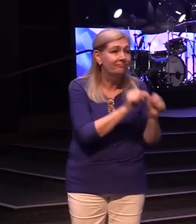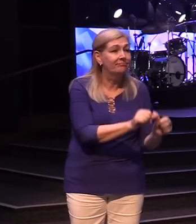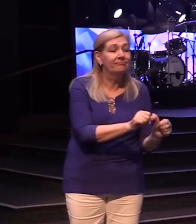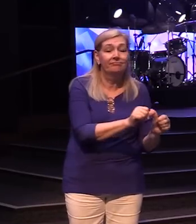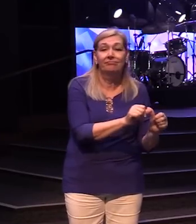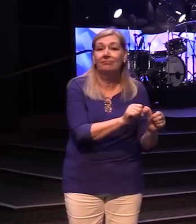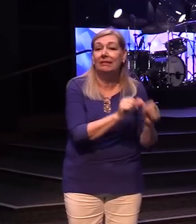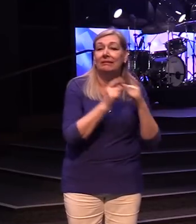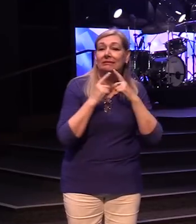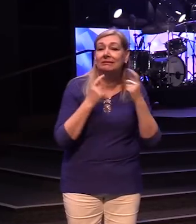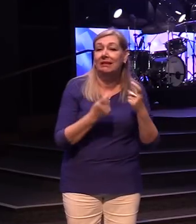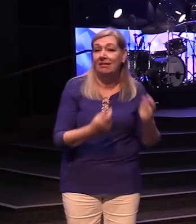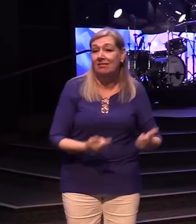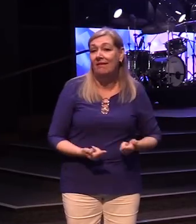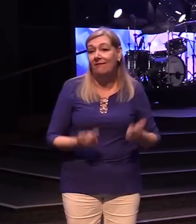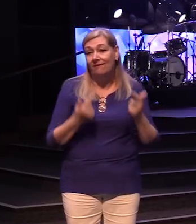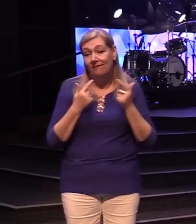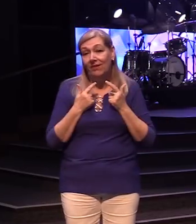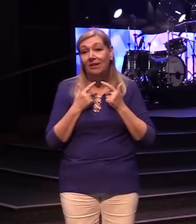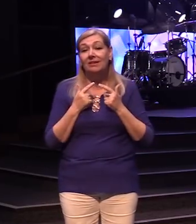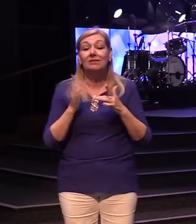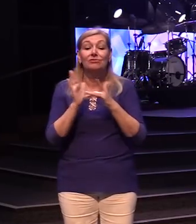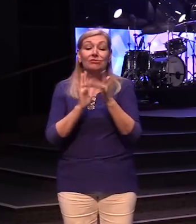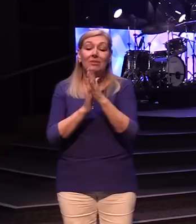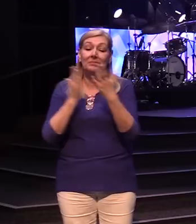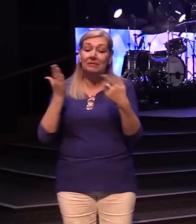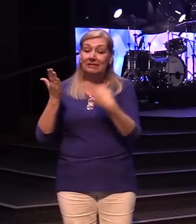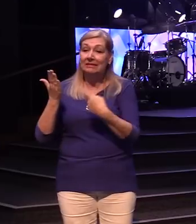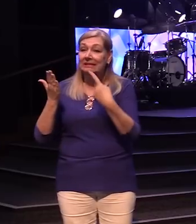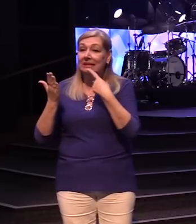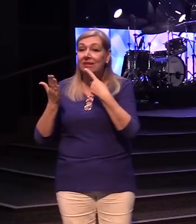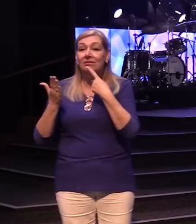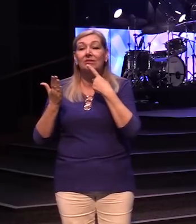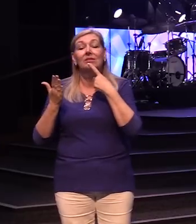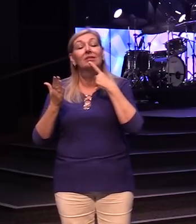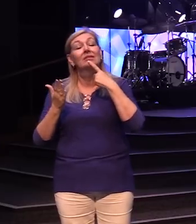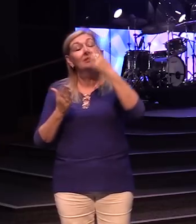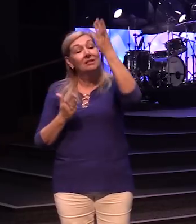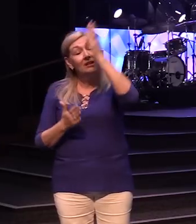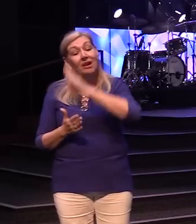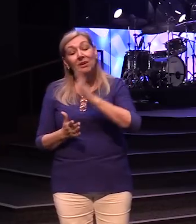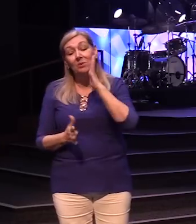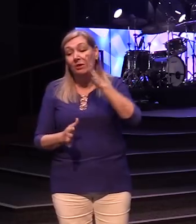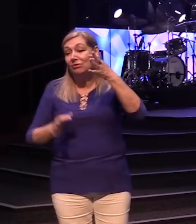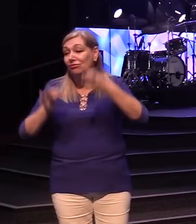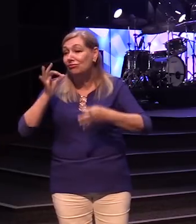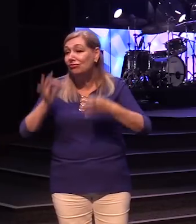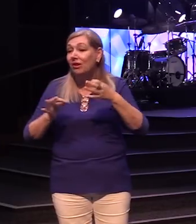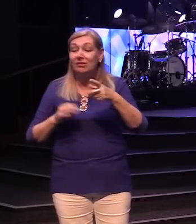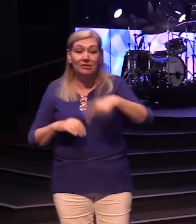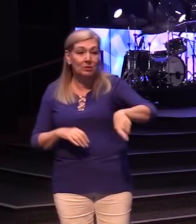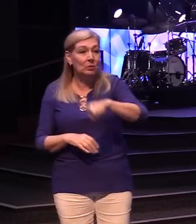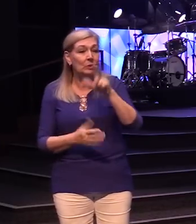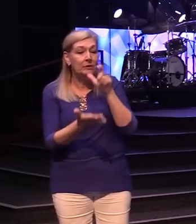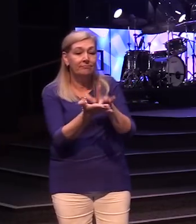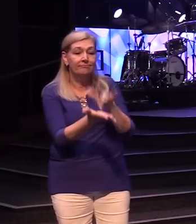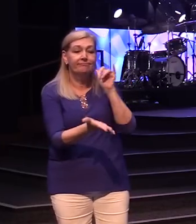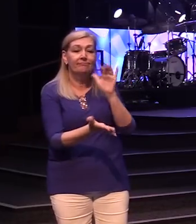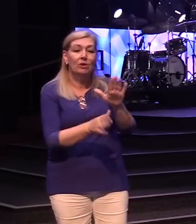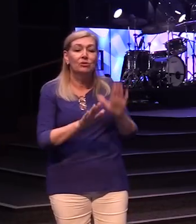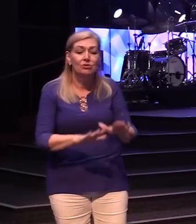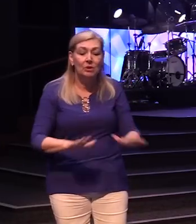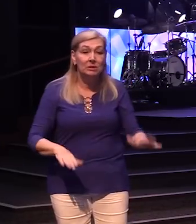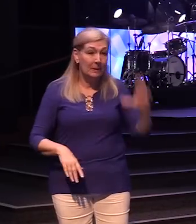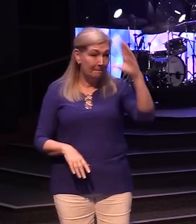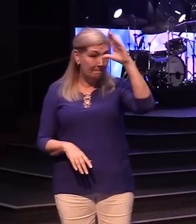Joel chapter 3 and verse 3 says that God will judge nations that exploit their children, where